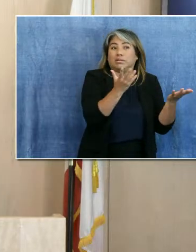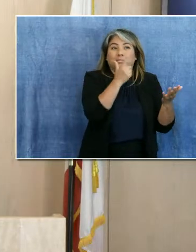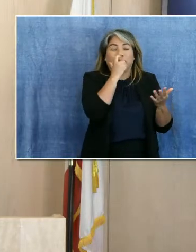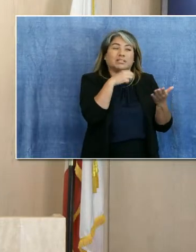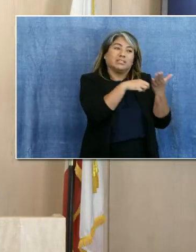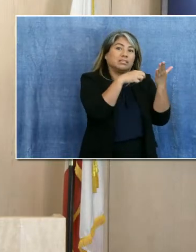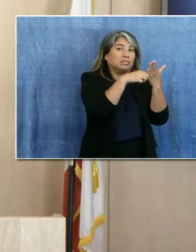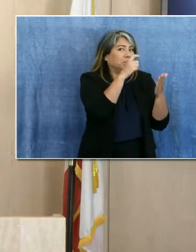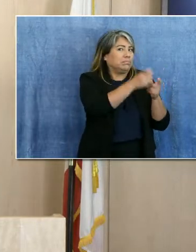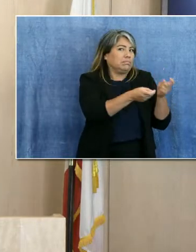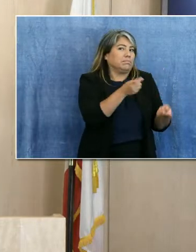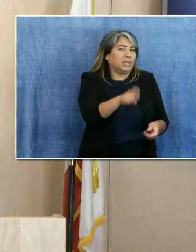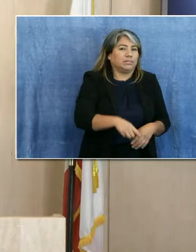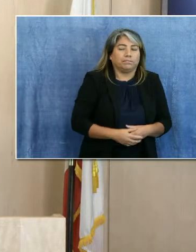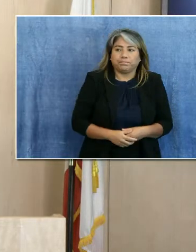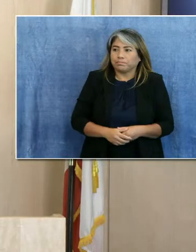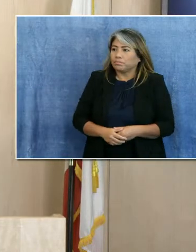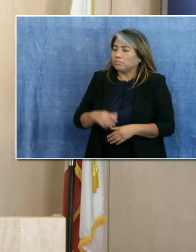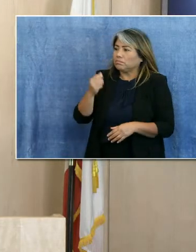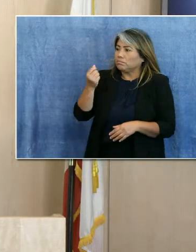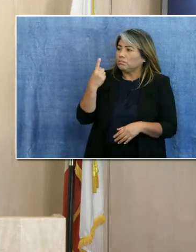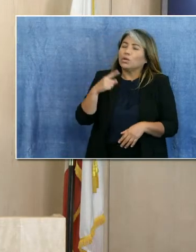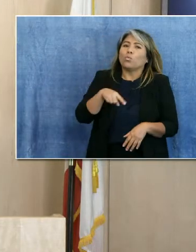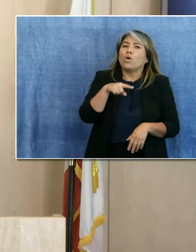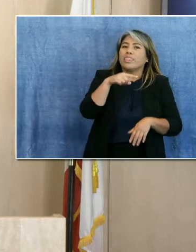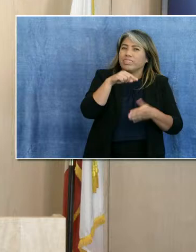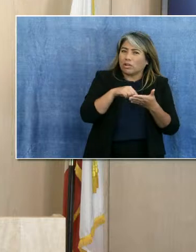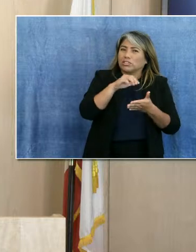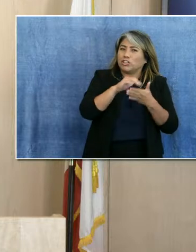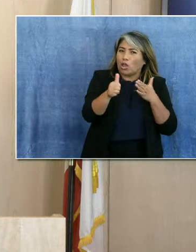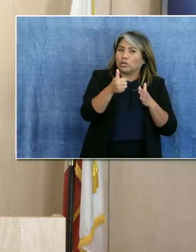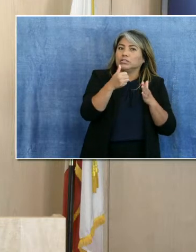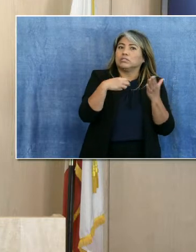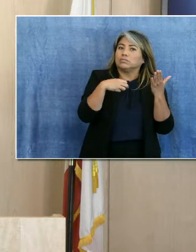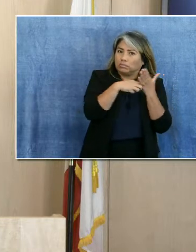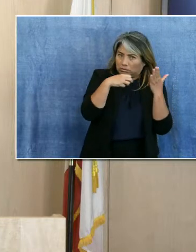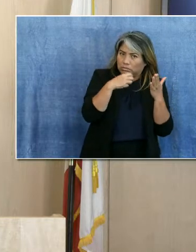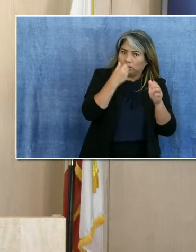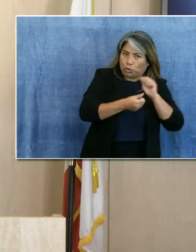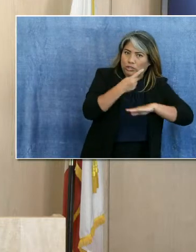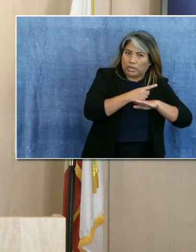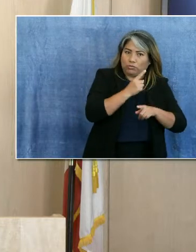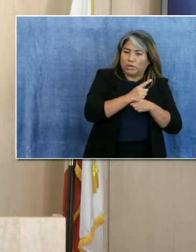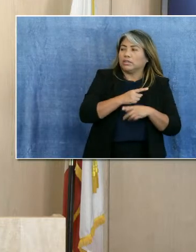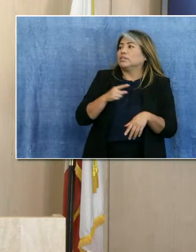And to be clear, the fine is $1,000 per day, right? That is correct.